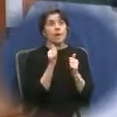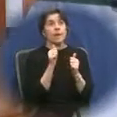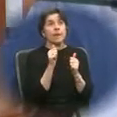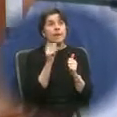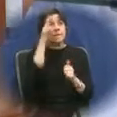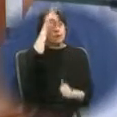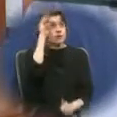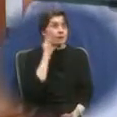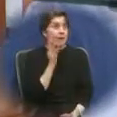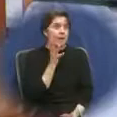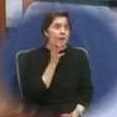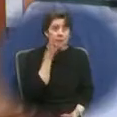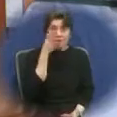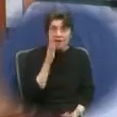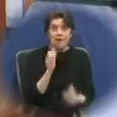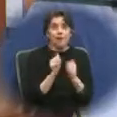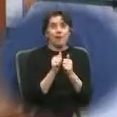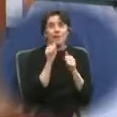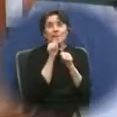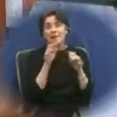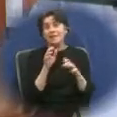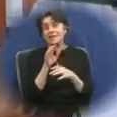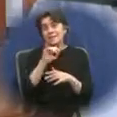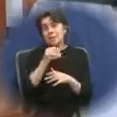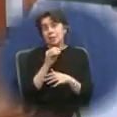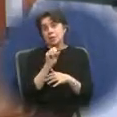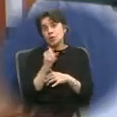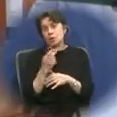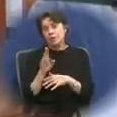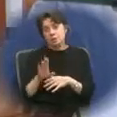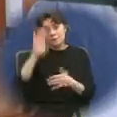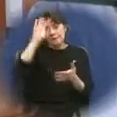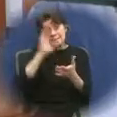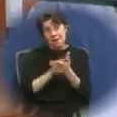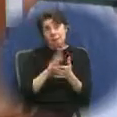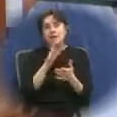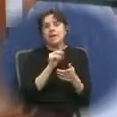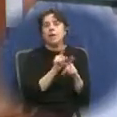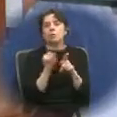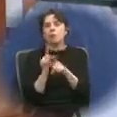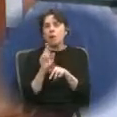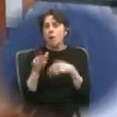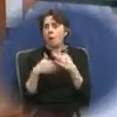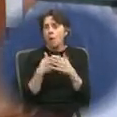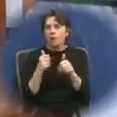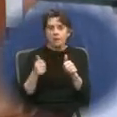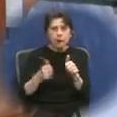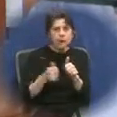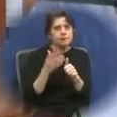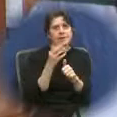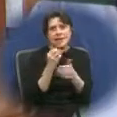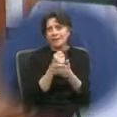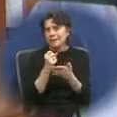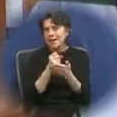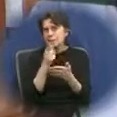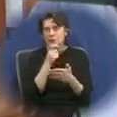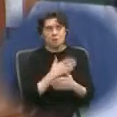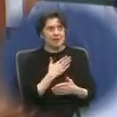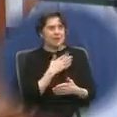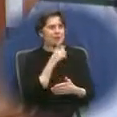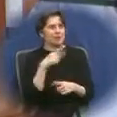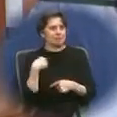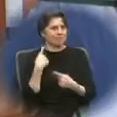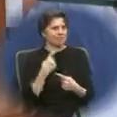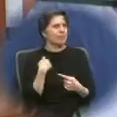Mary, Mother of God, with Blessed Joseph, her spouse, with the blessed apostles and all the saints who have pleased you throughout the ages, we